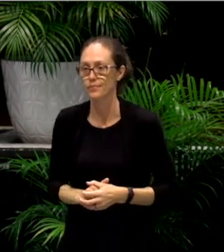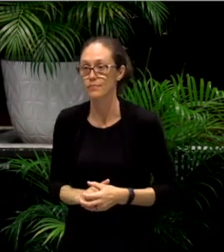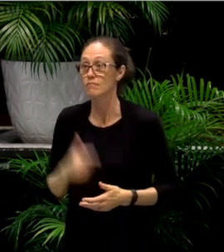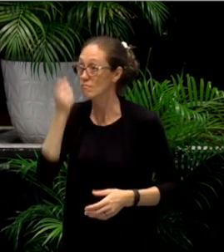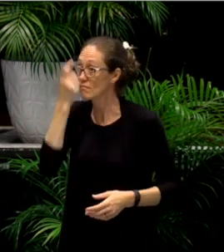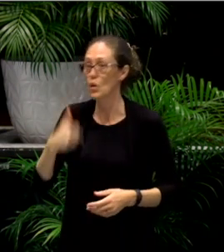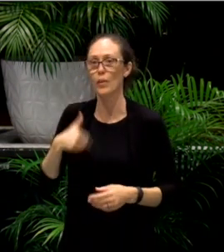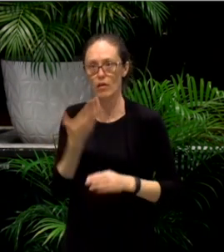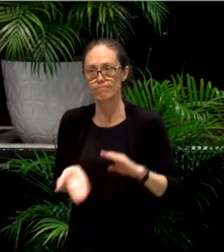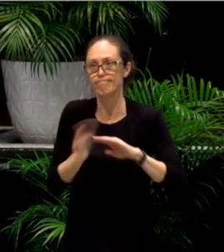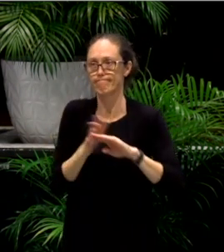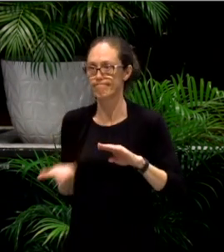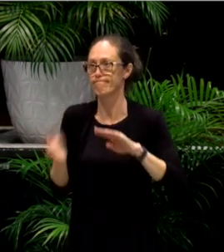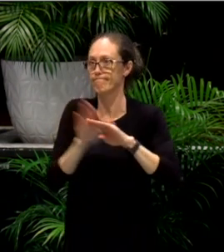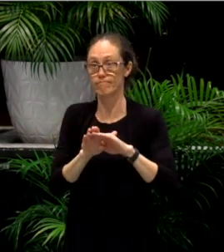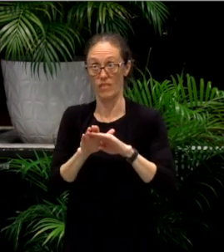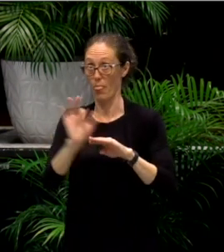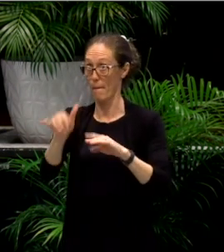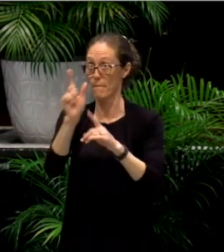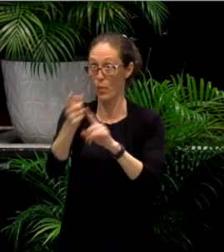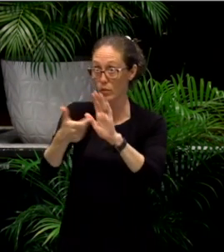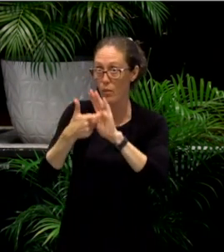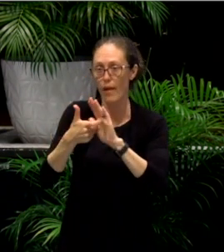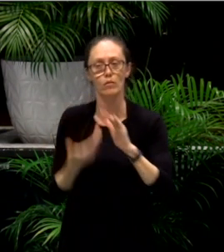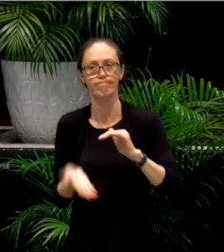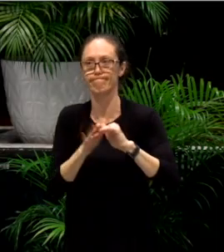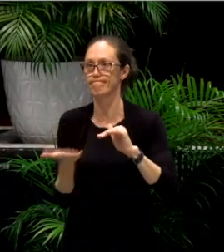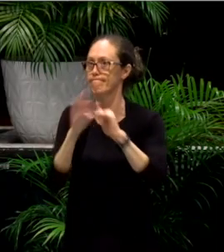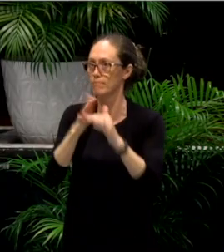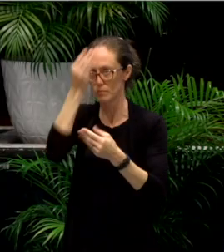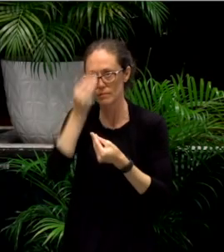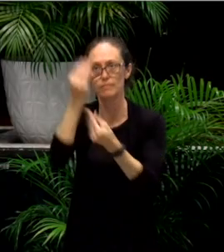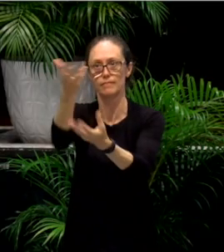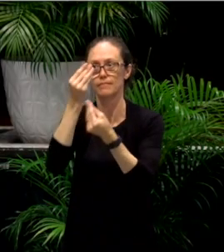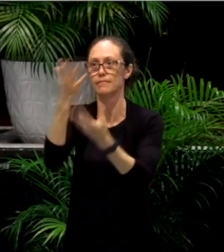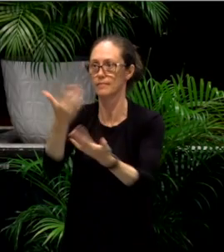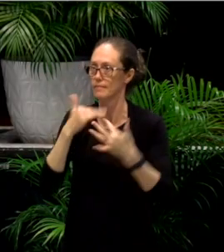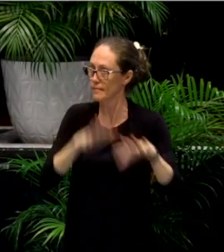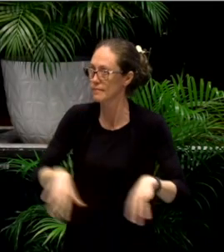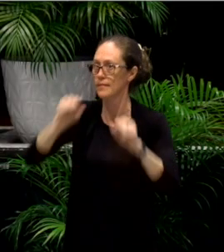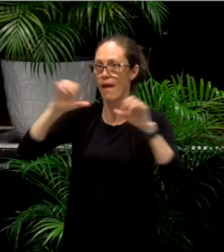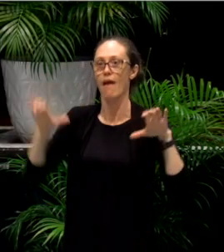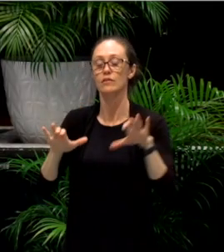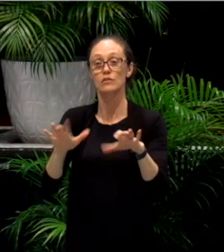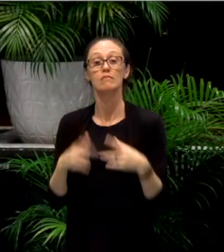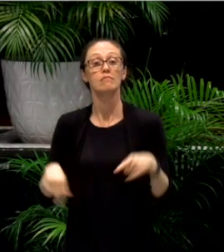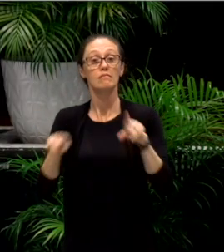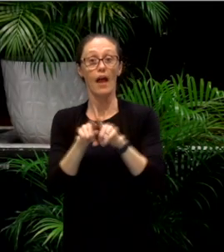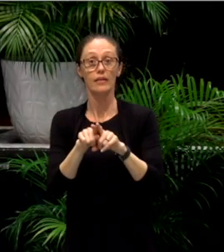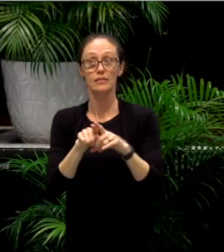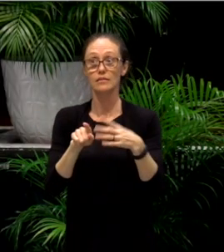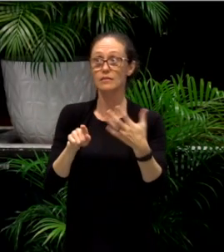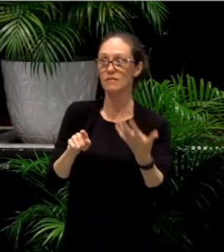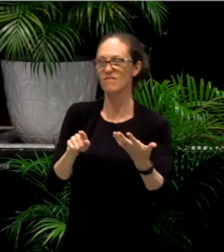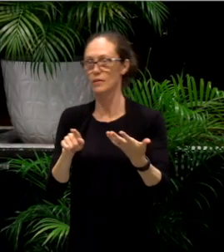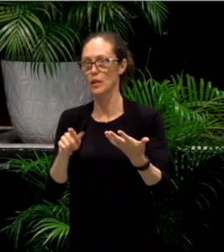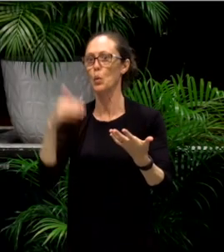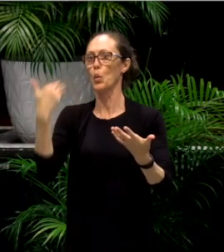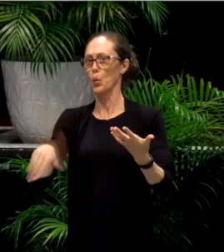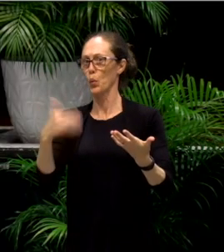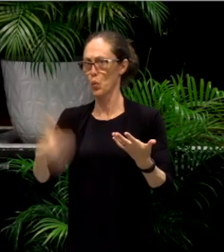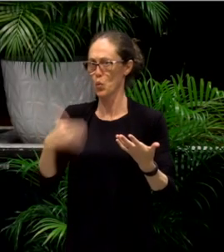are increasingly, as the moment demands it, speaking out and taking action as let's say, the stakes